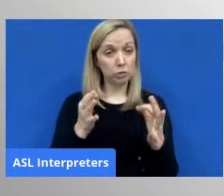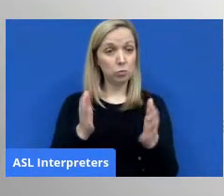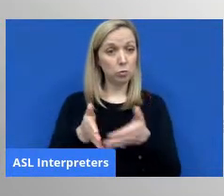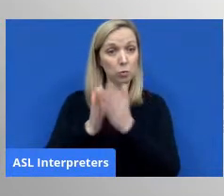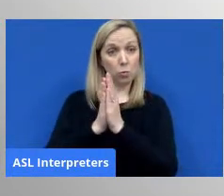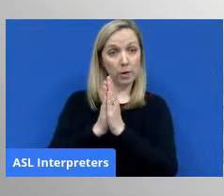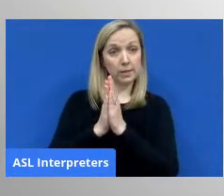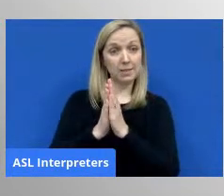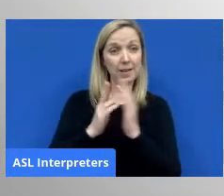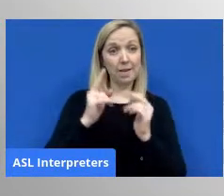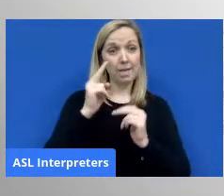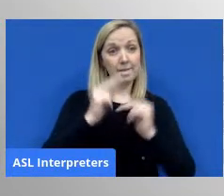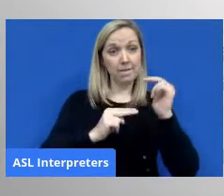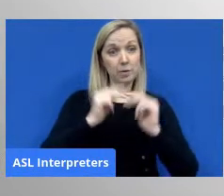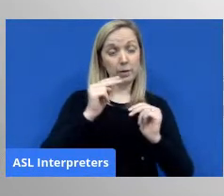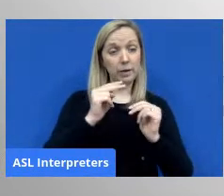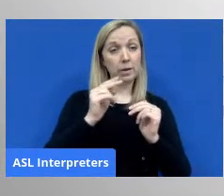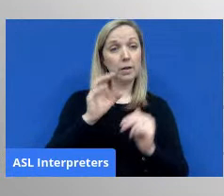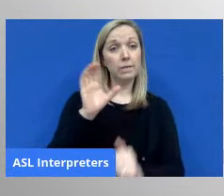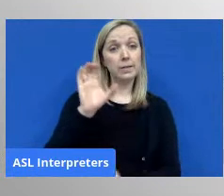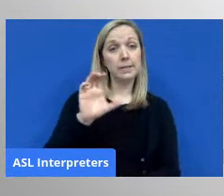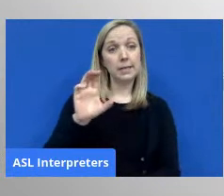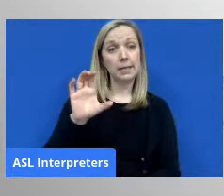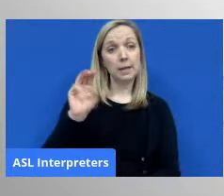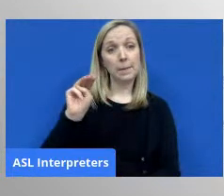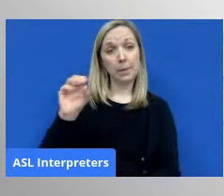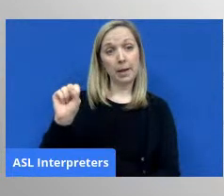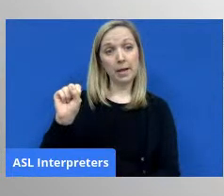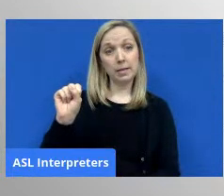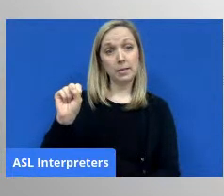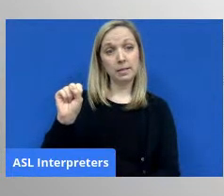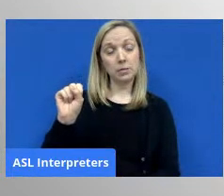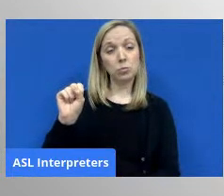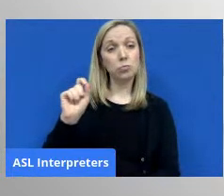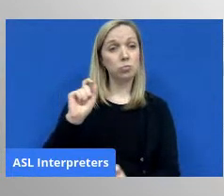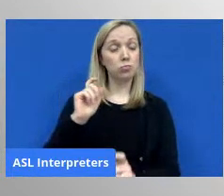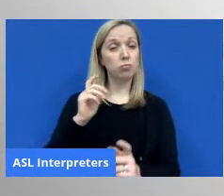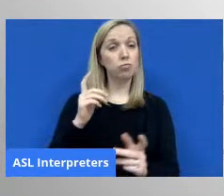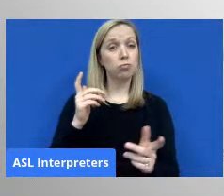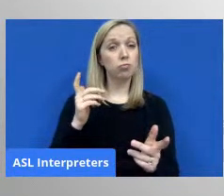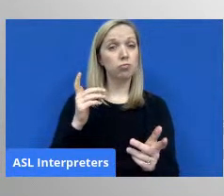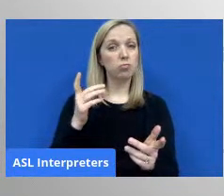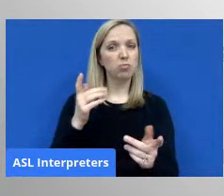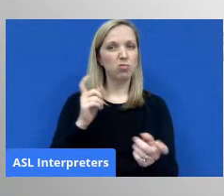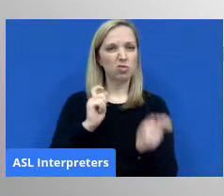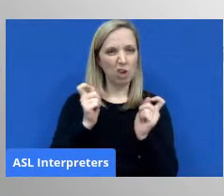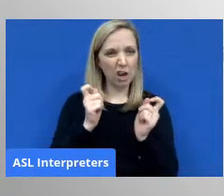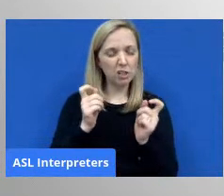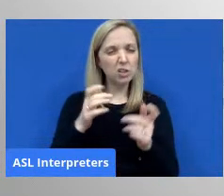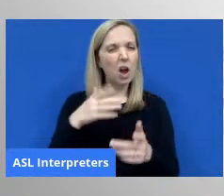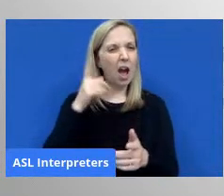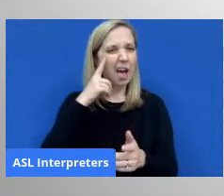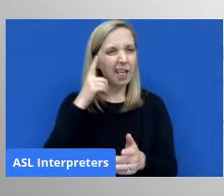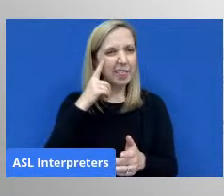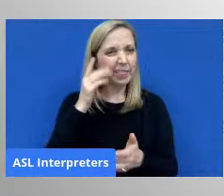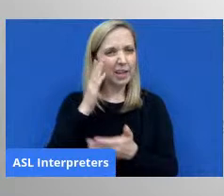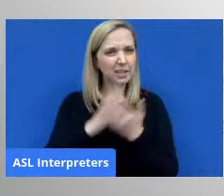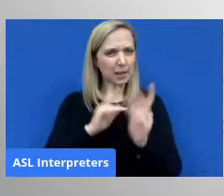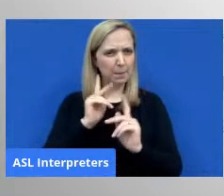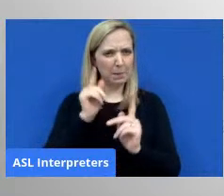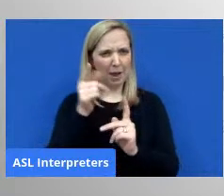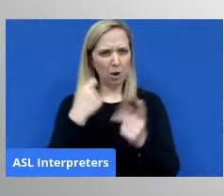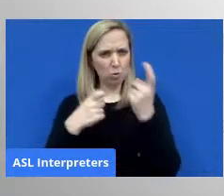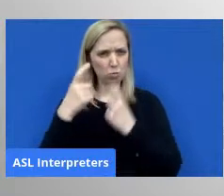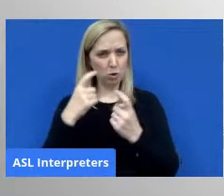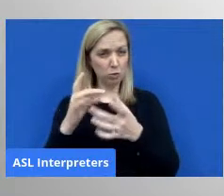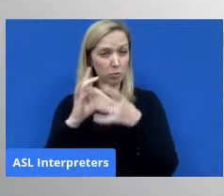of Clark Middle. I'll open the floor for a motion. I think someone had questions around this, but I'm assuming those questions have